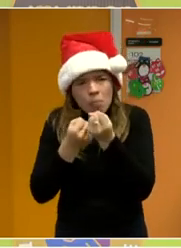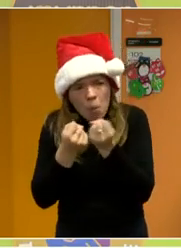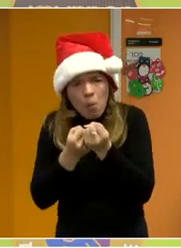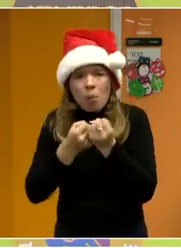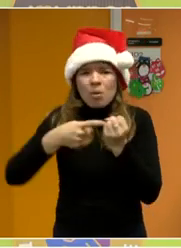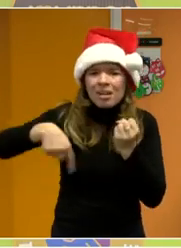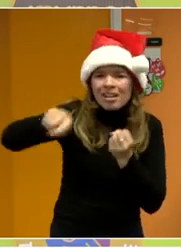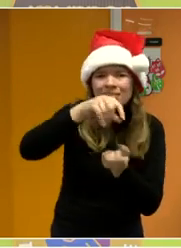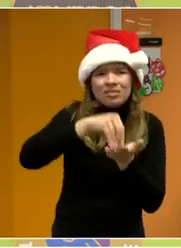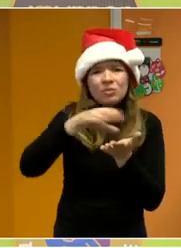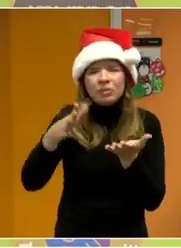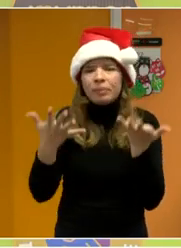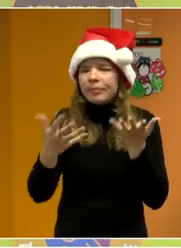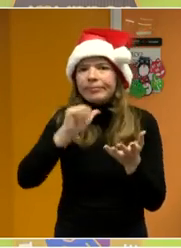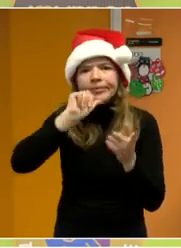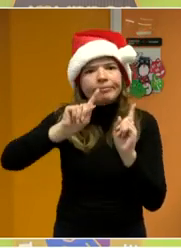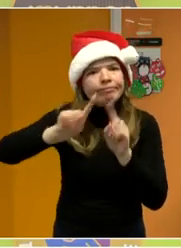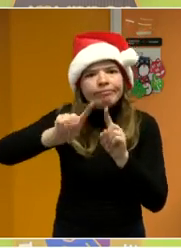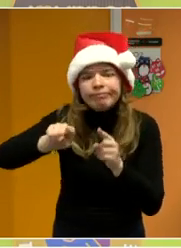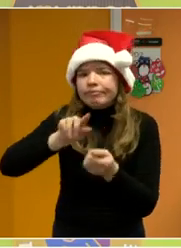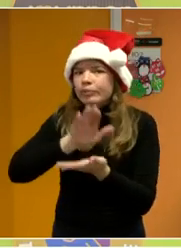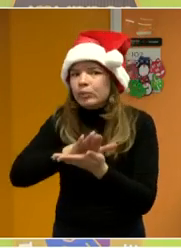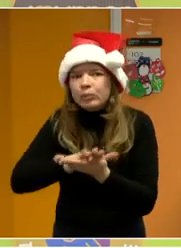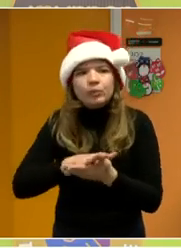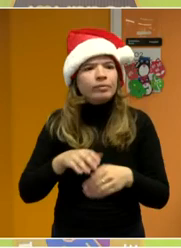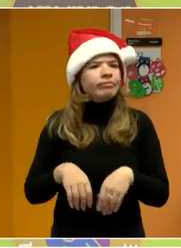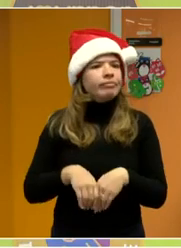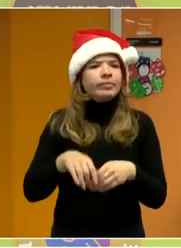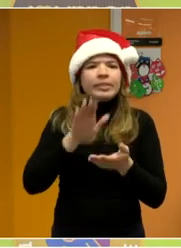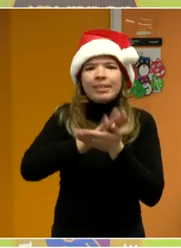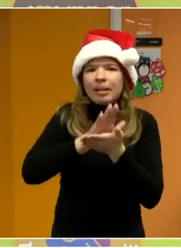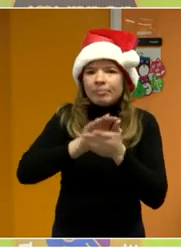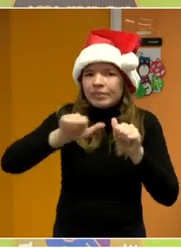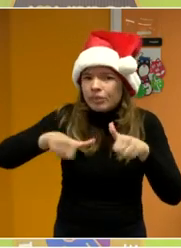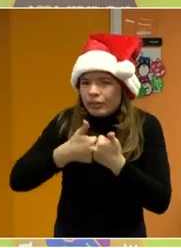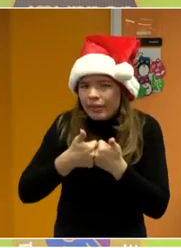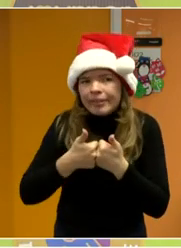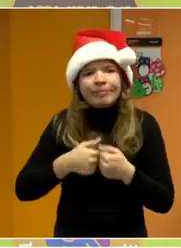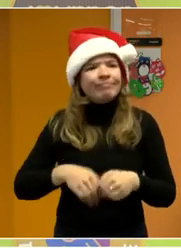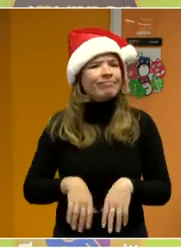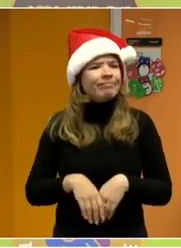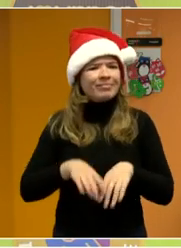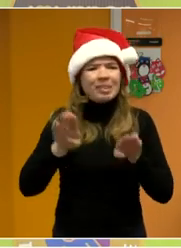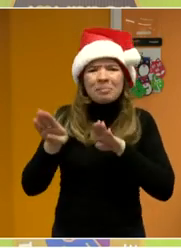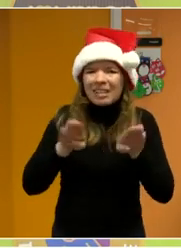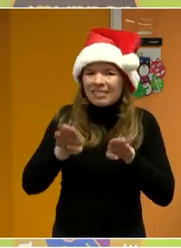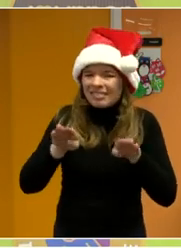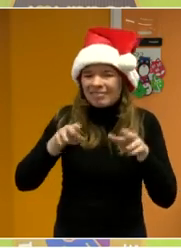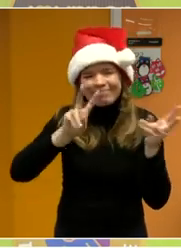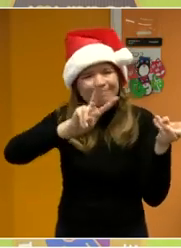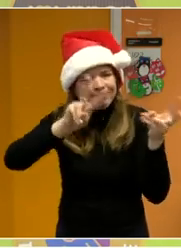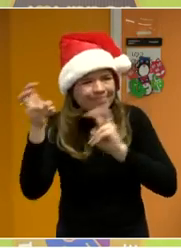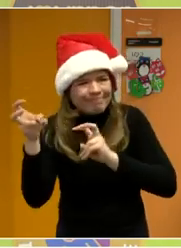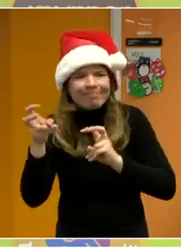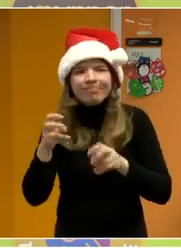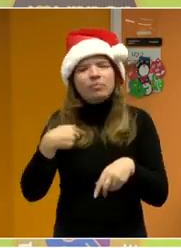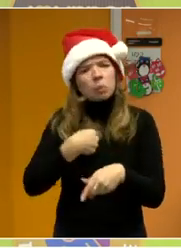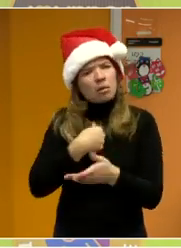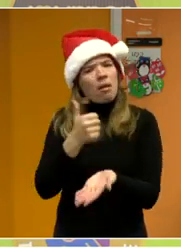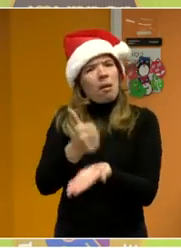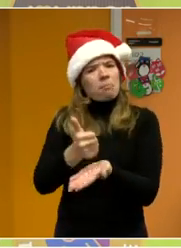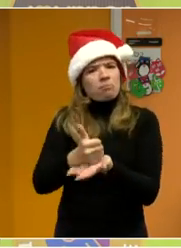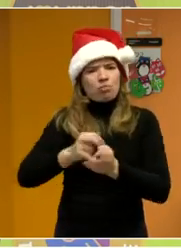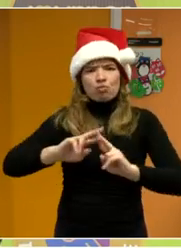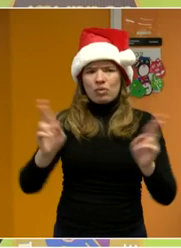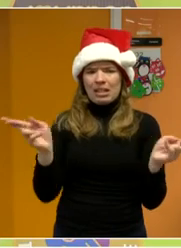academic challenges. And also we have an employment focus during the summer in partnership with the Department of Employment Services. The program now operates